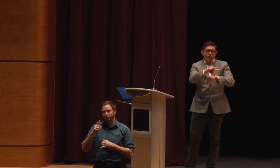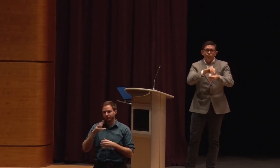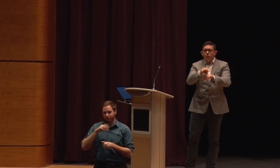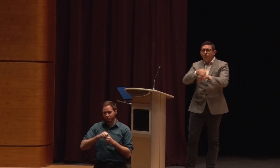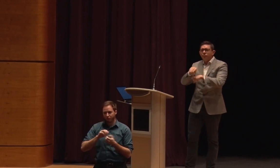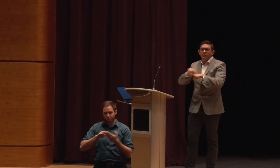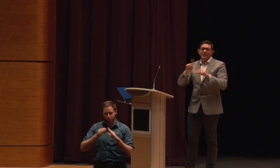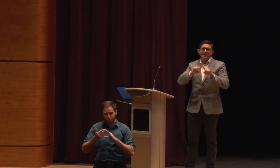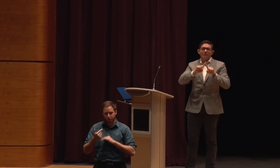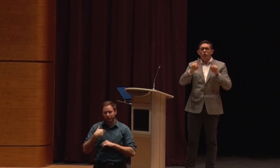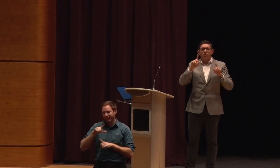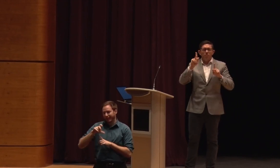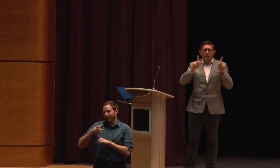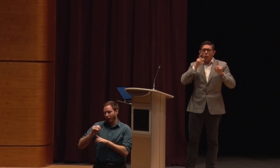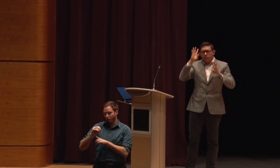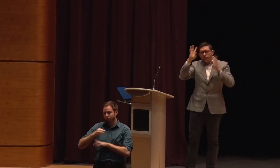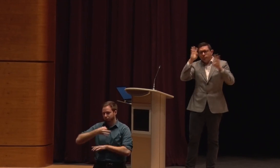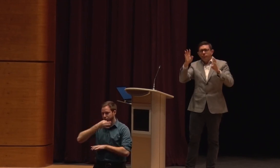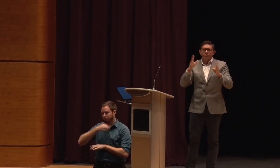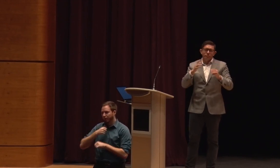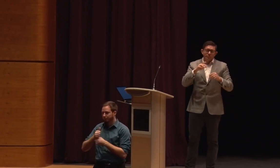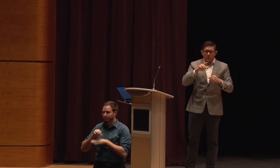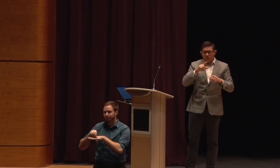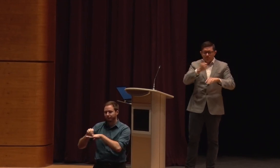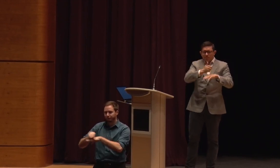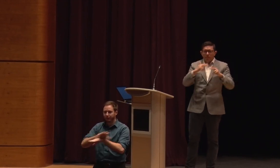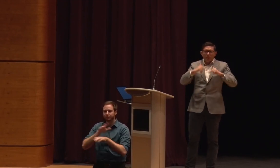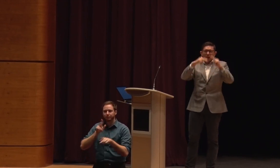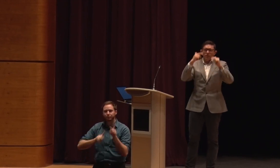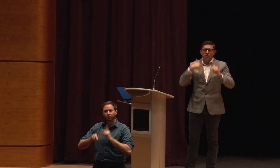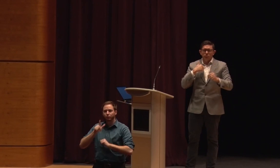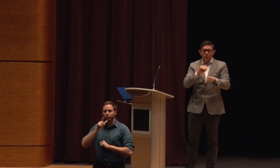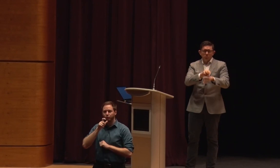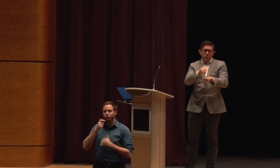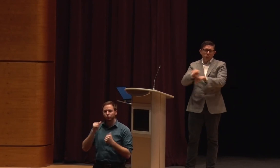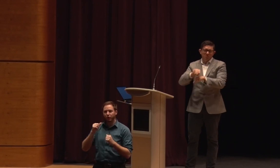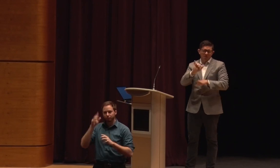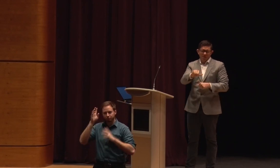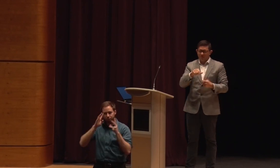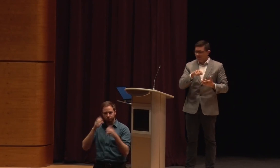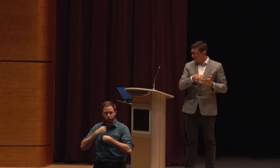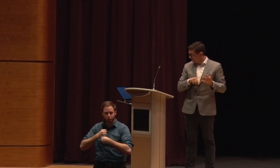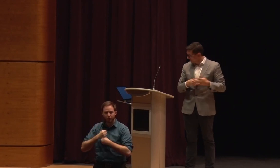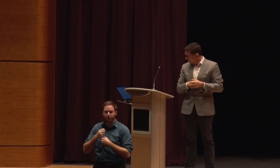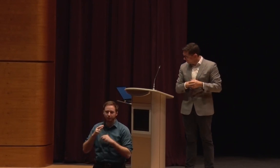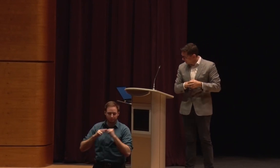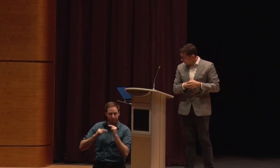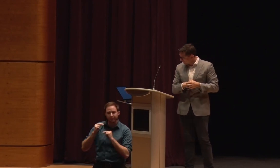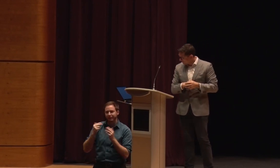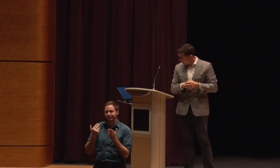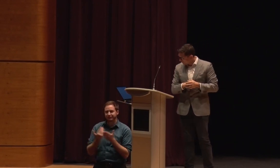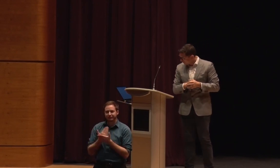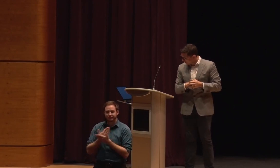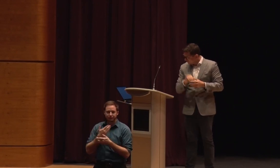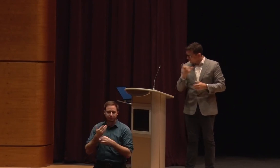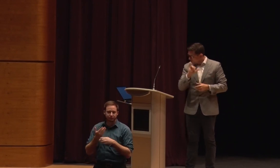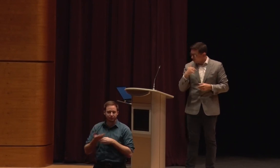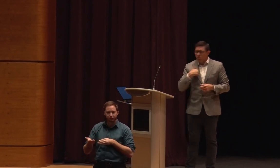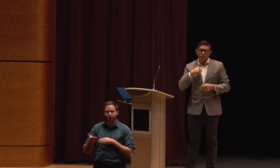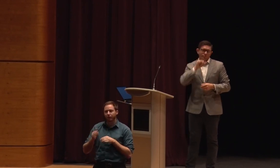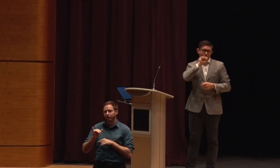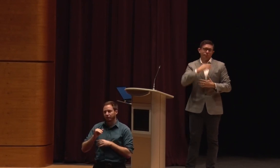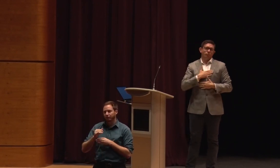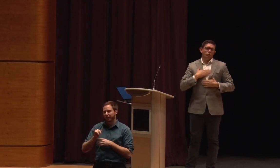community. I help give advice to different people who are trying to create or build different items.